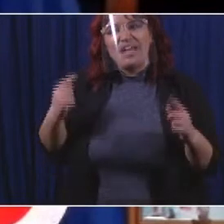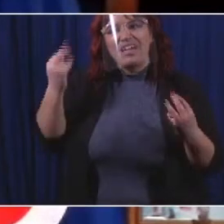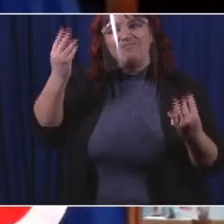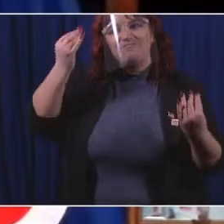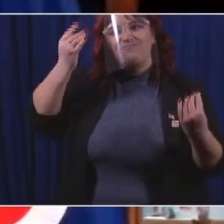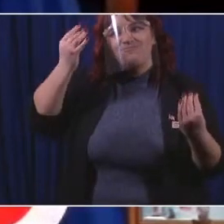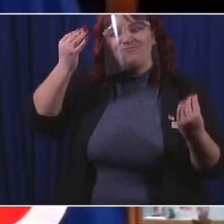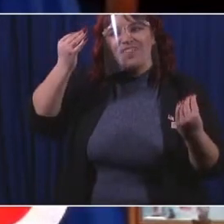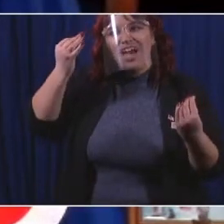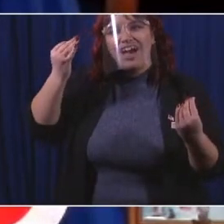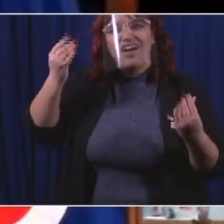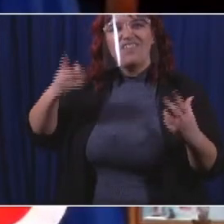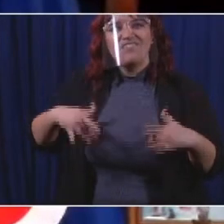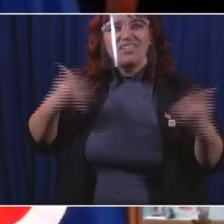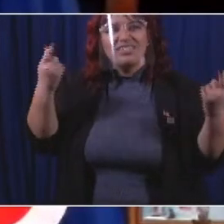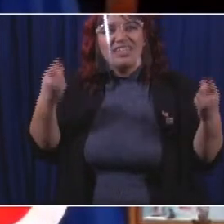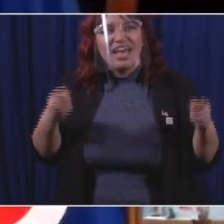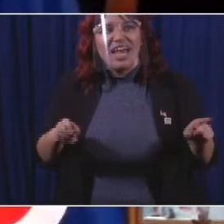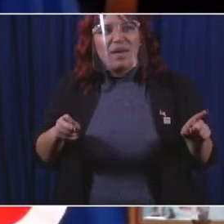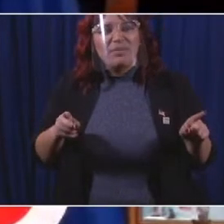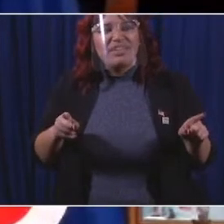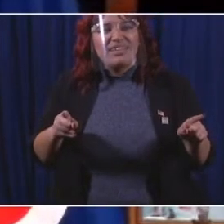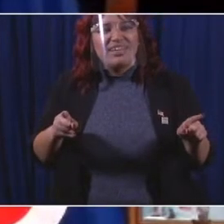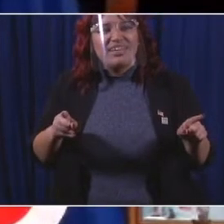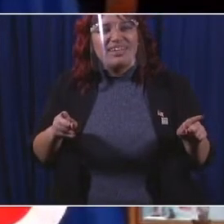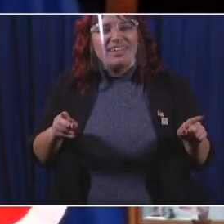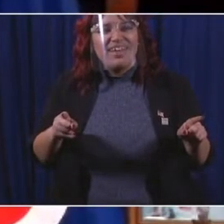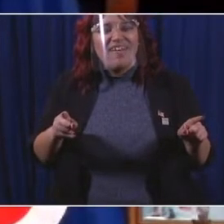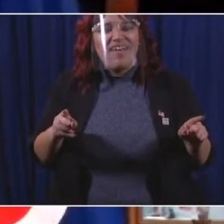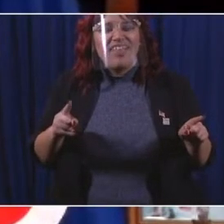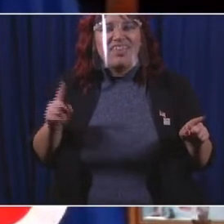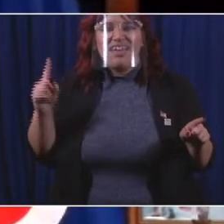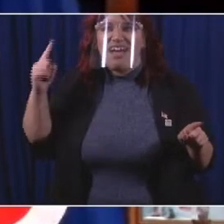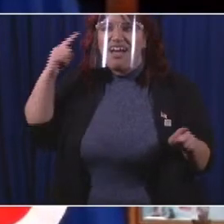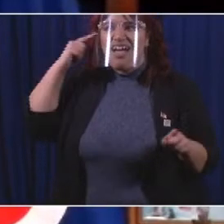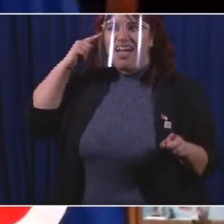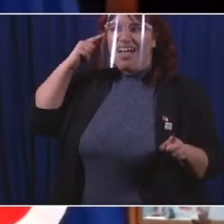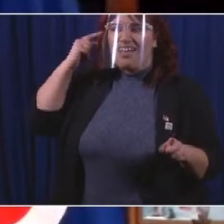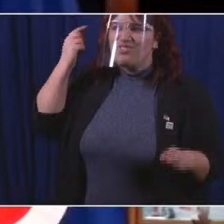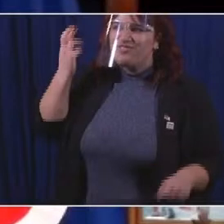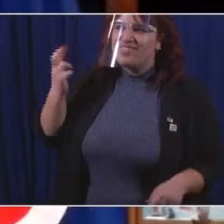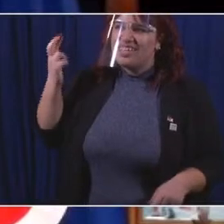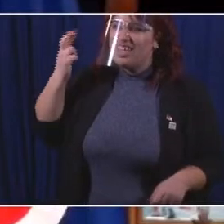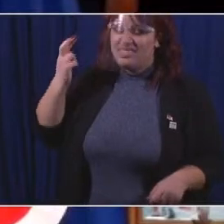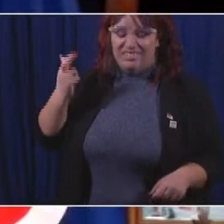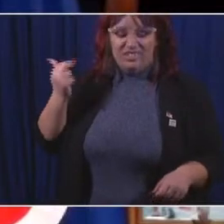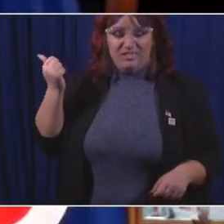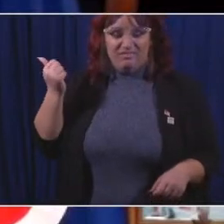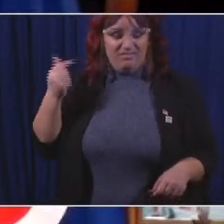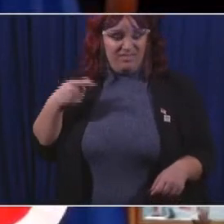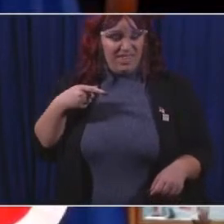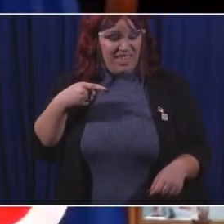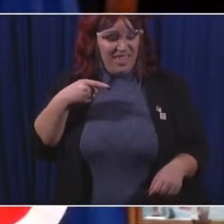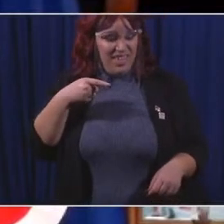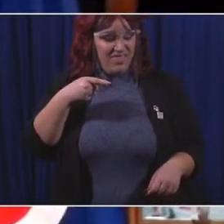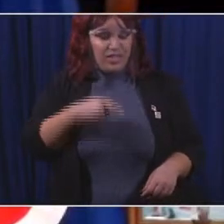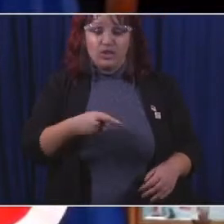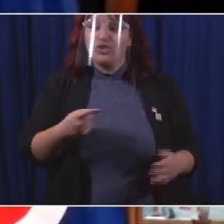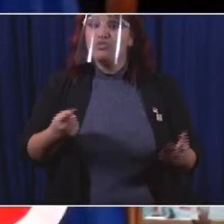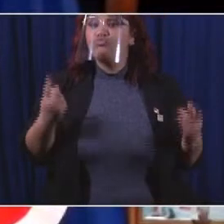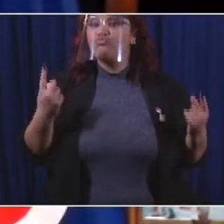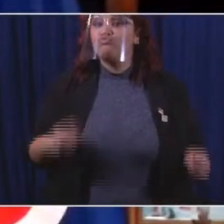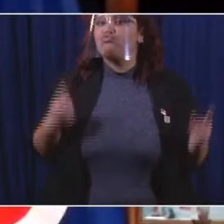always think about them and am reminded that they don't happen by accident. There are a lot of people involved in